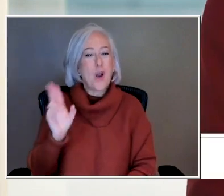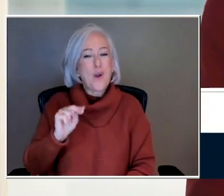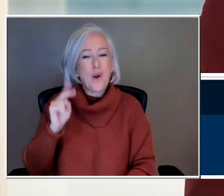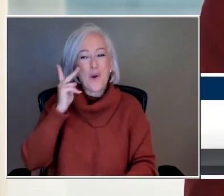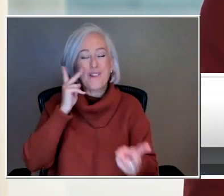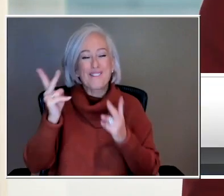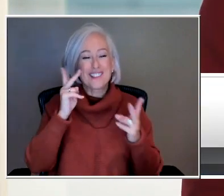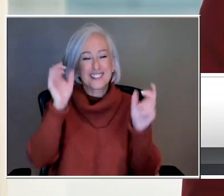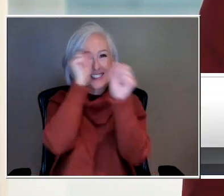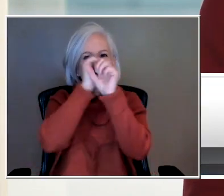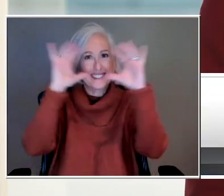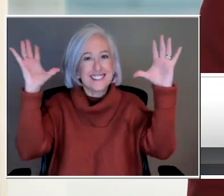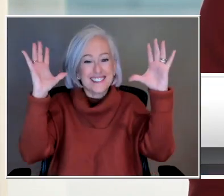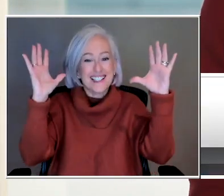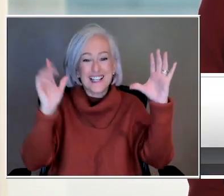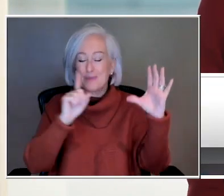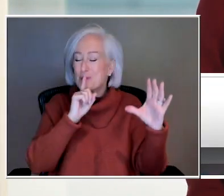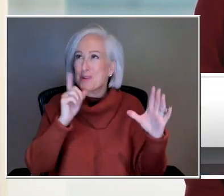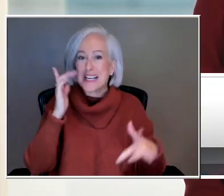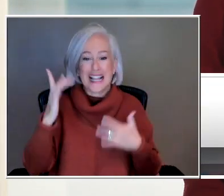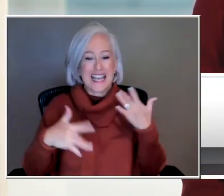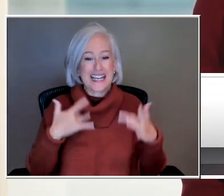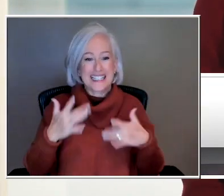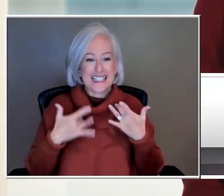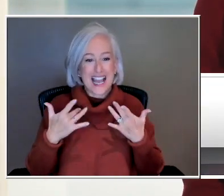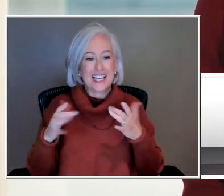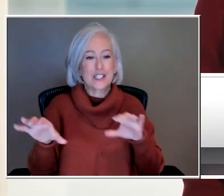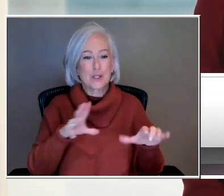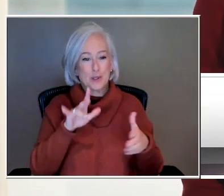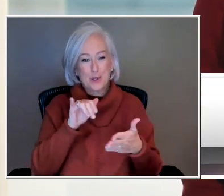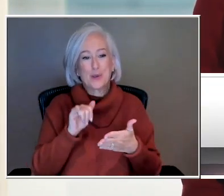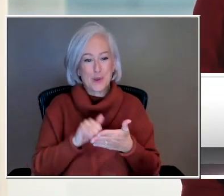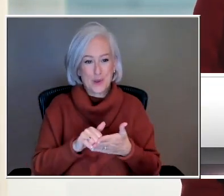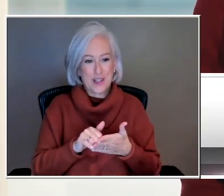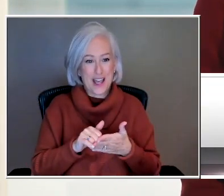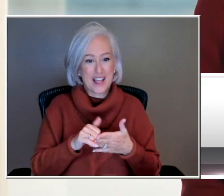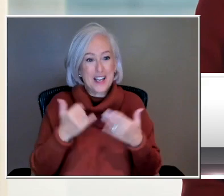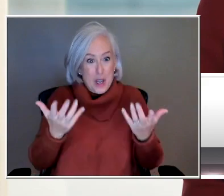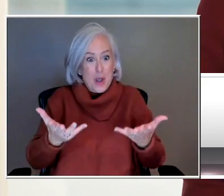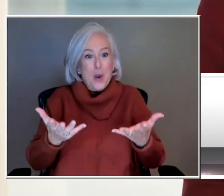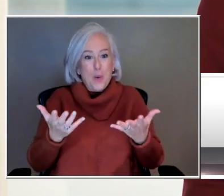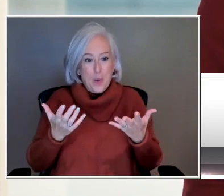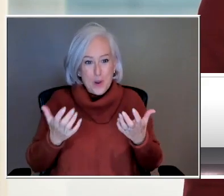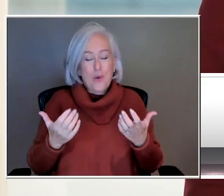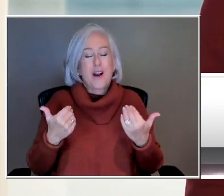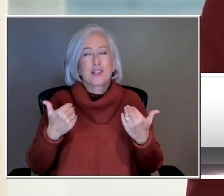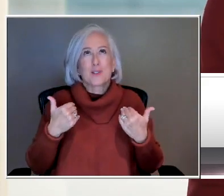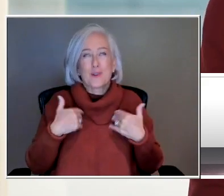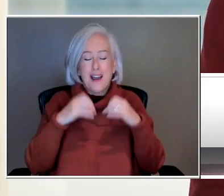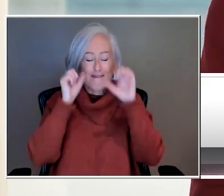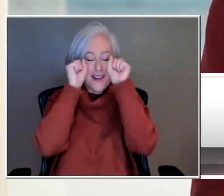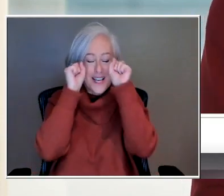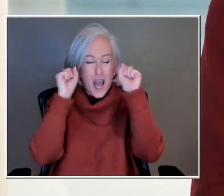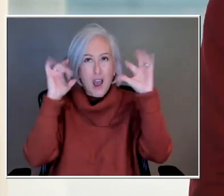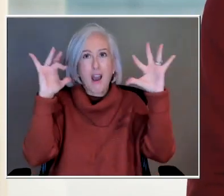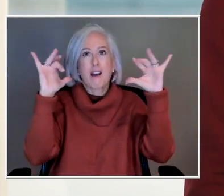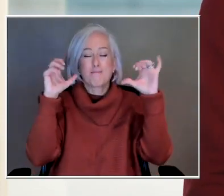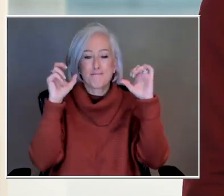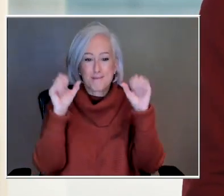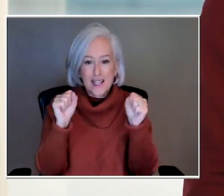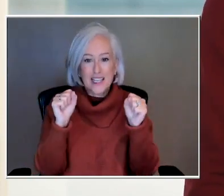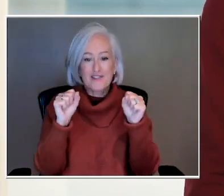and super excited to do so. I think we want to have an unbelievable environment that